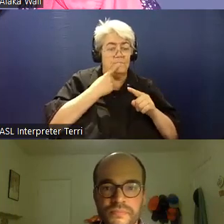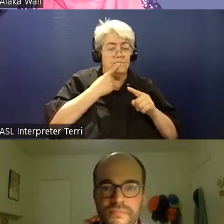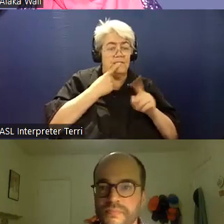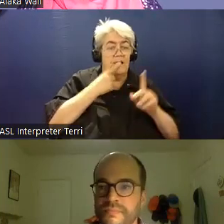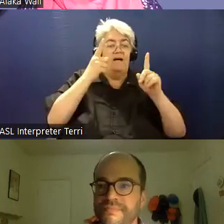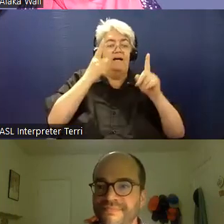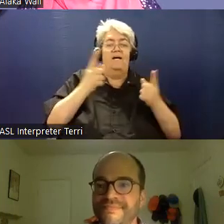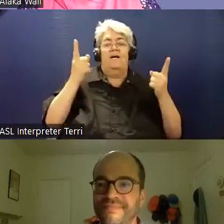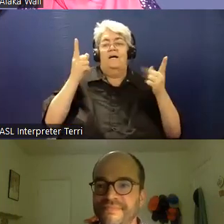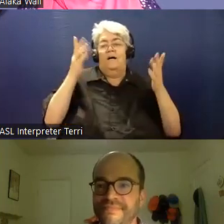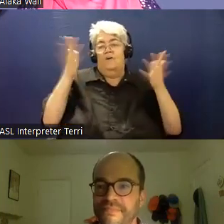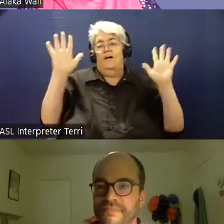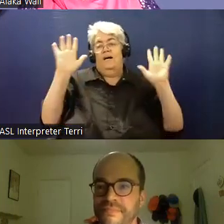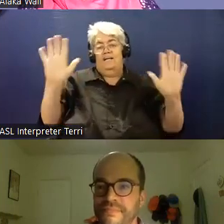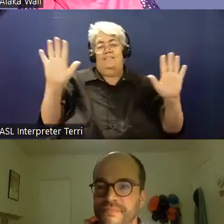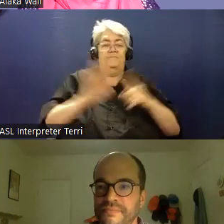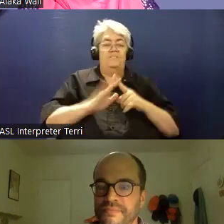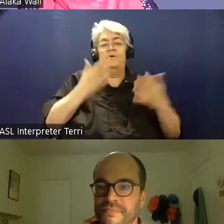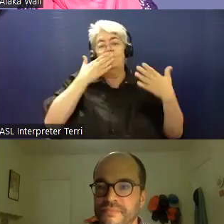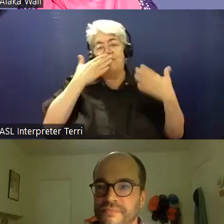All right, so thank you.